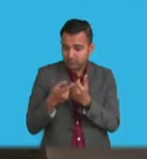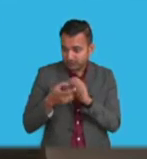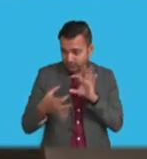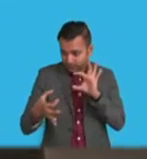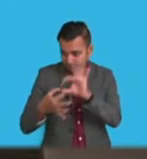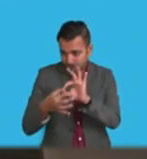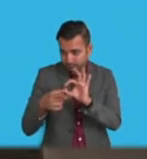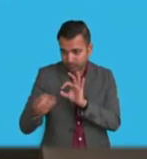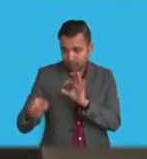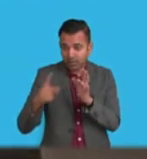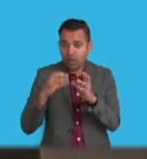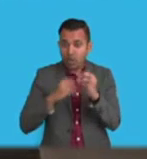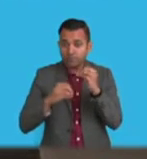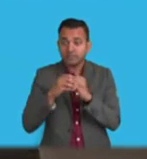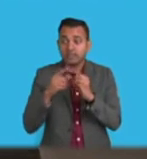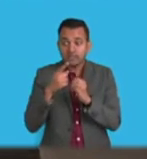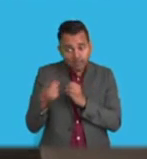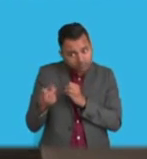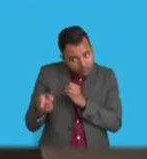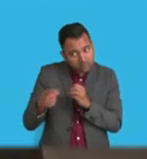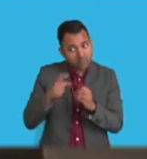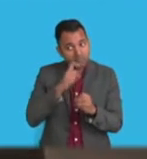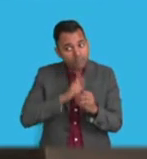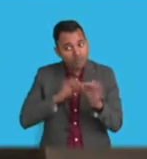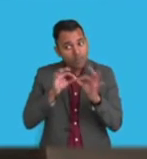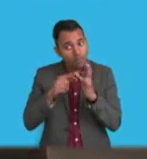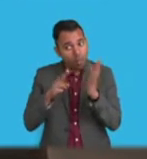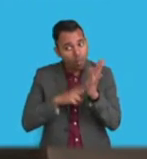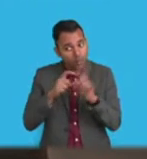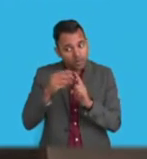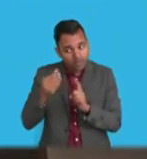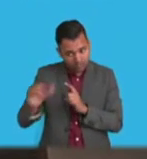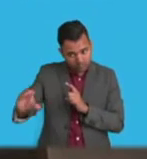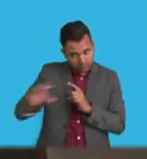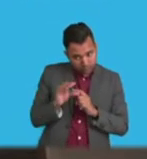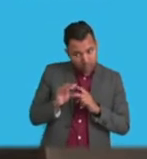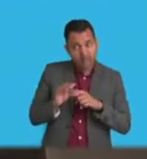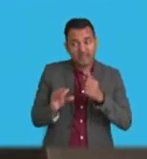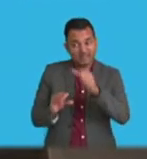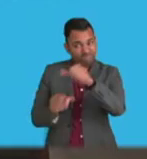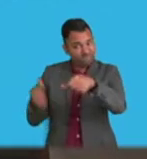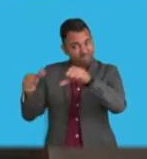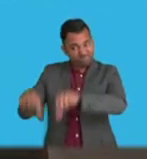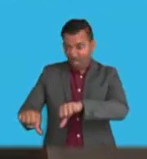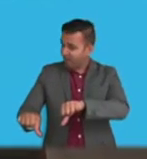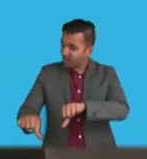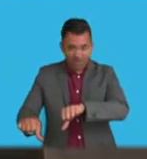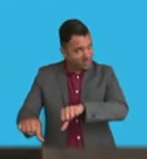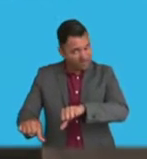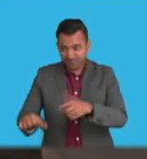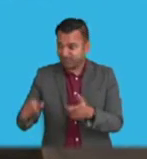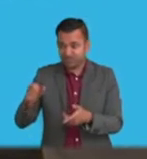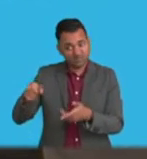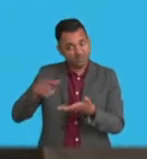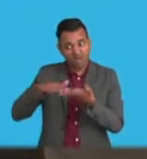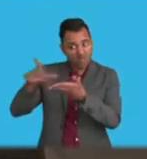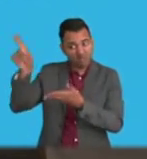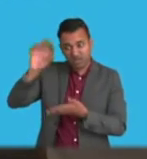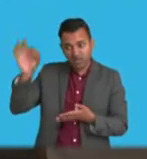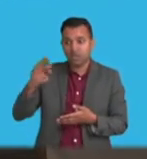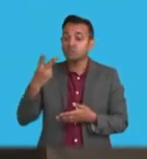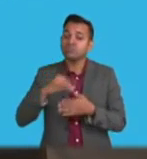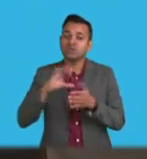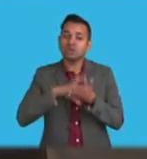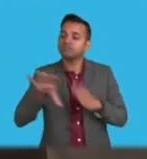only be used if the company fails to repatriate Fijian workers who have gone abroad under the agency's arrangements.